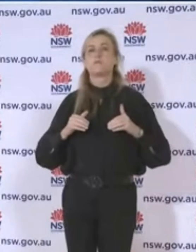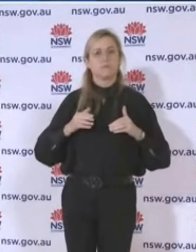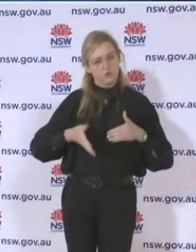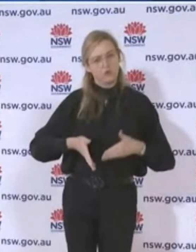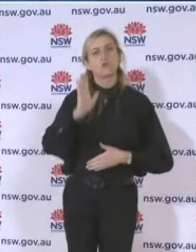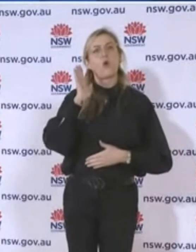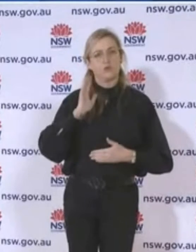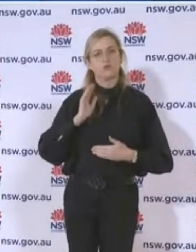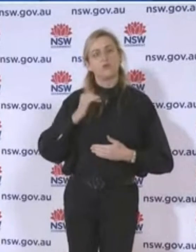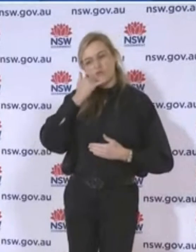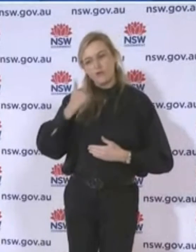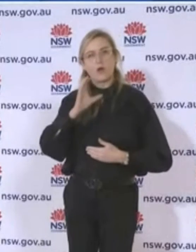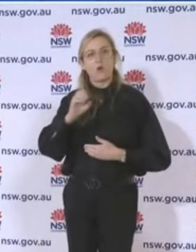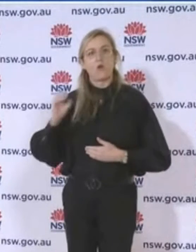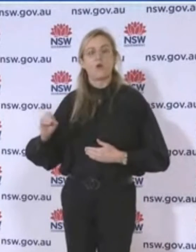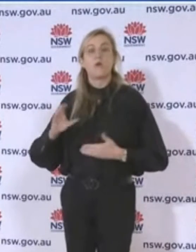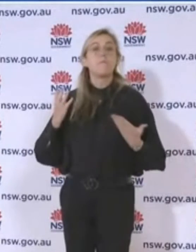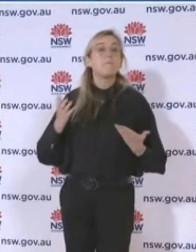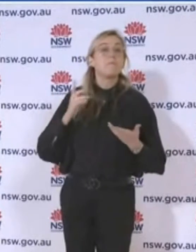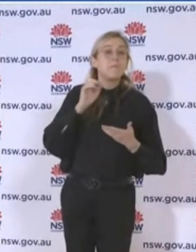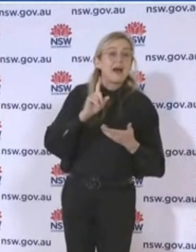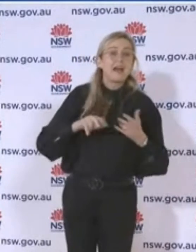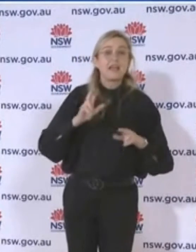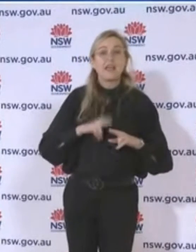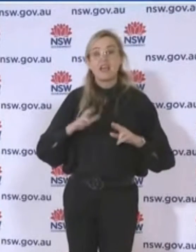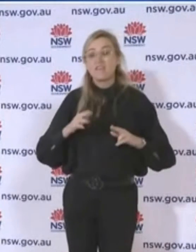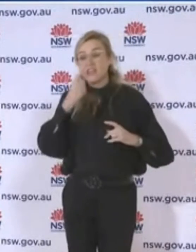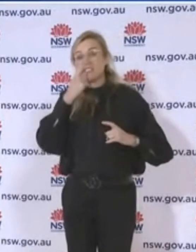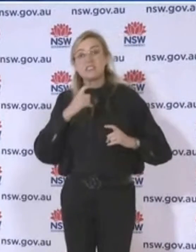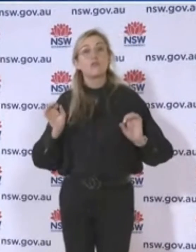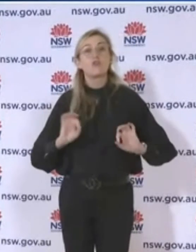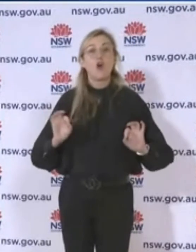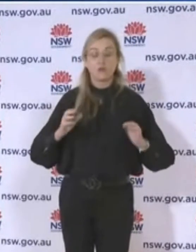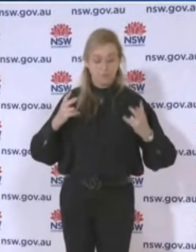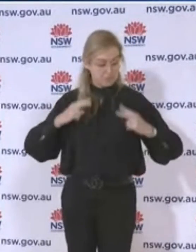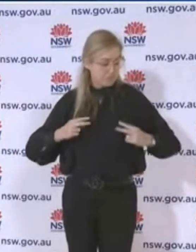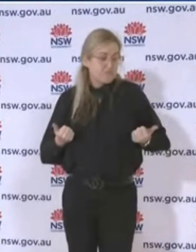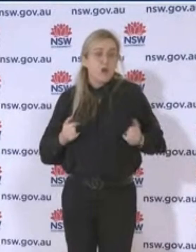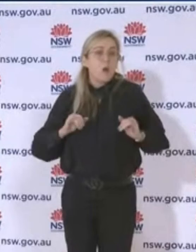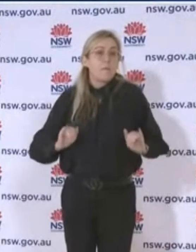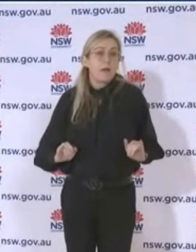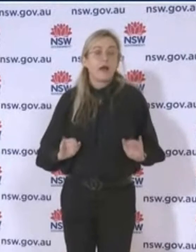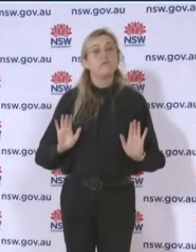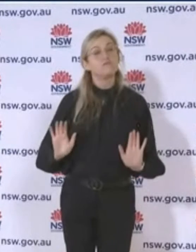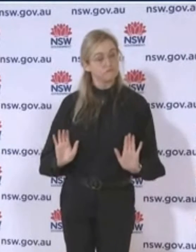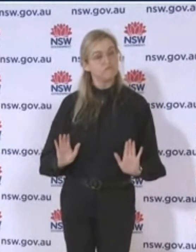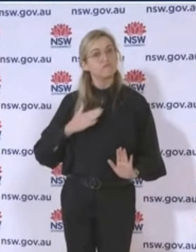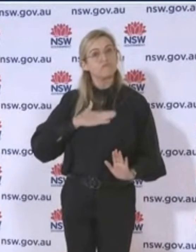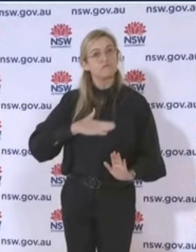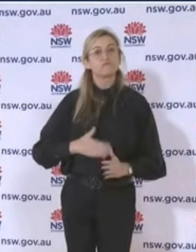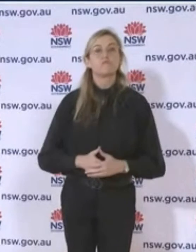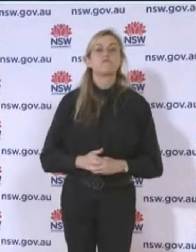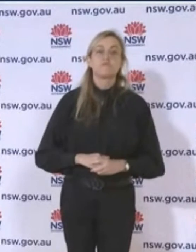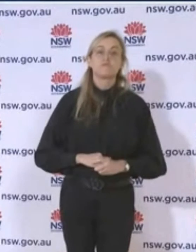not having a serious episode or you're not having those serious symptoms, I think people need to be reasonable during those times as well.